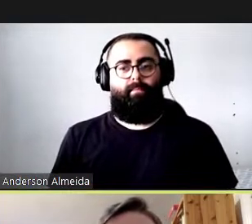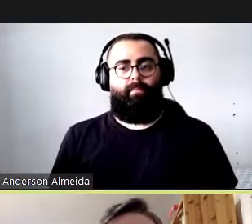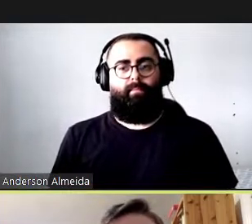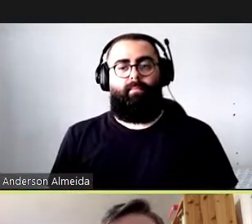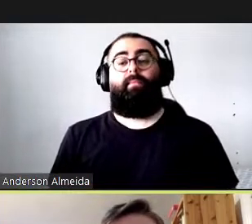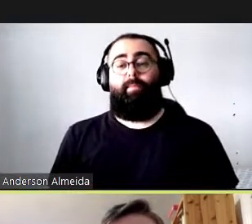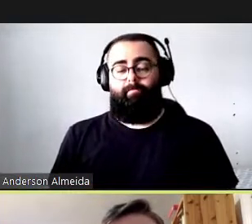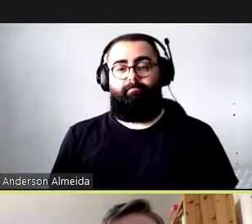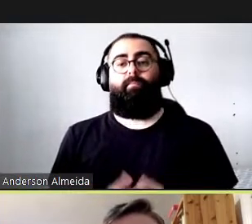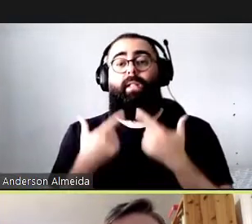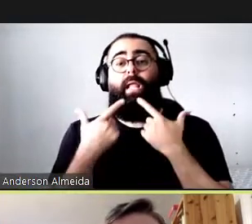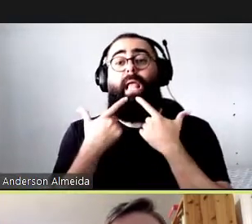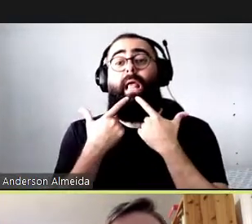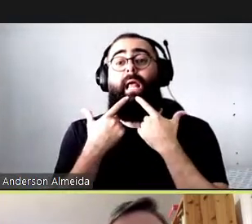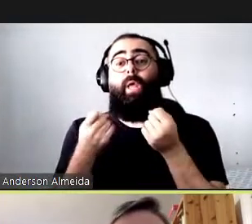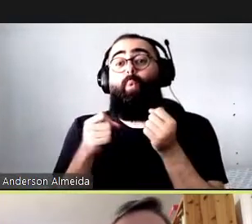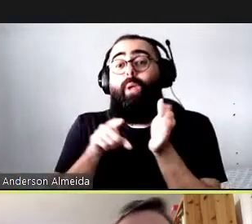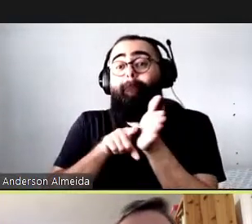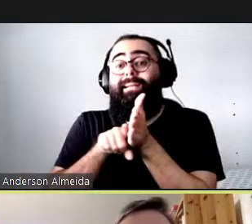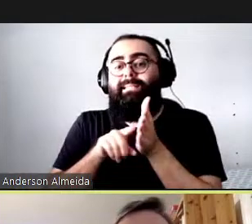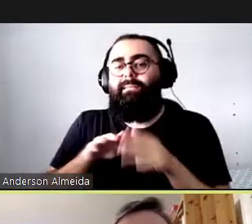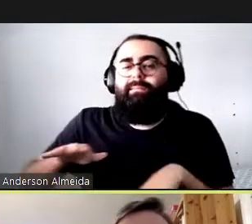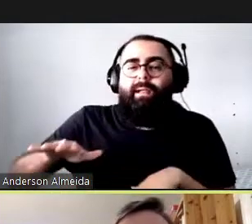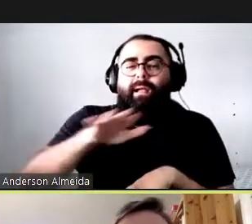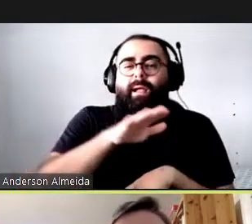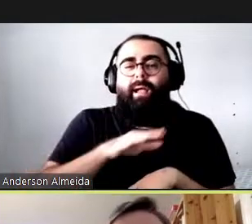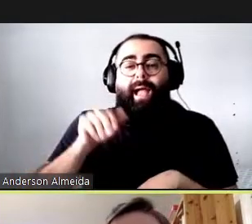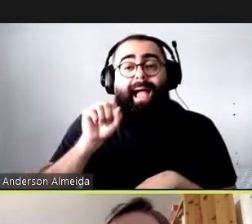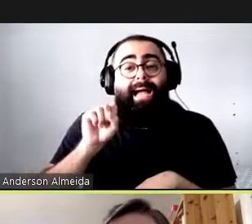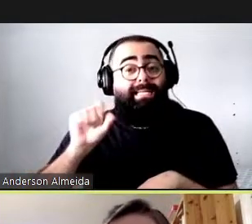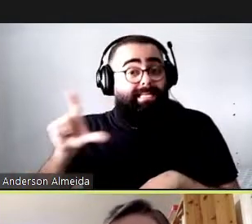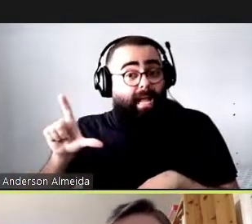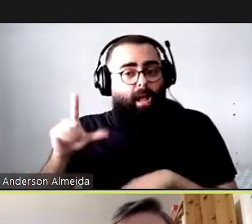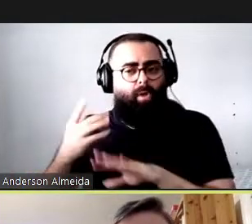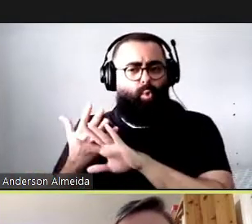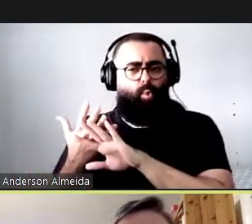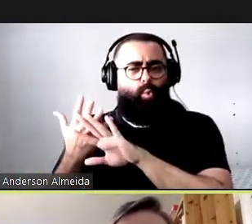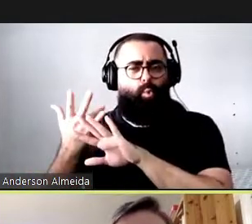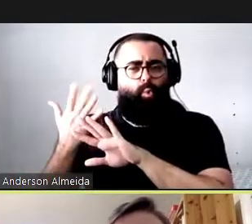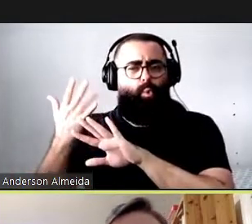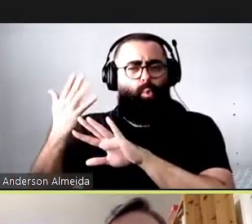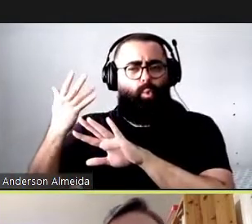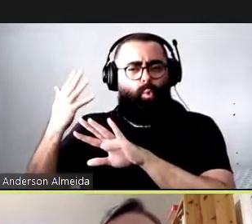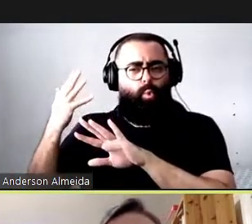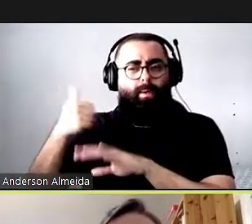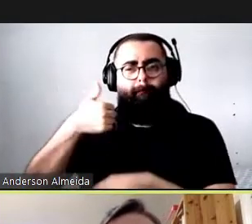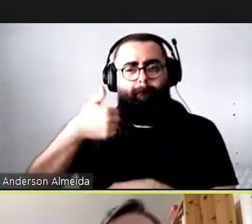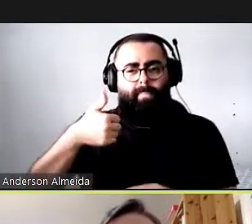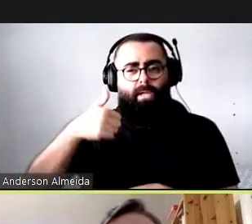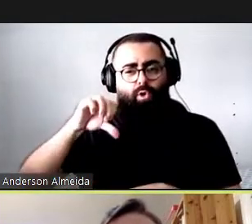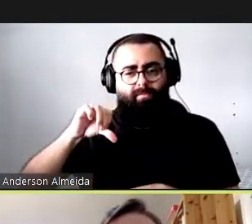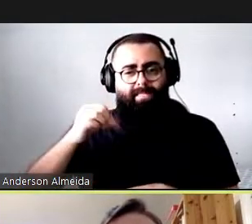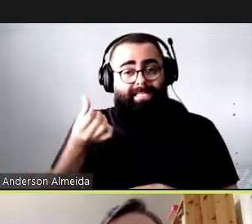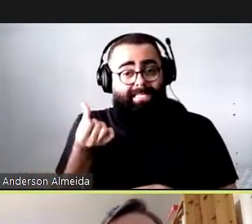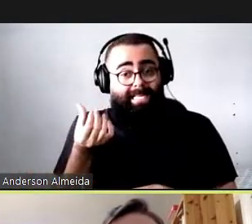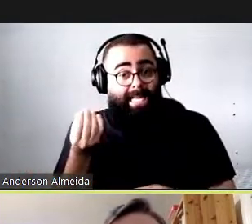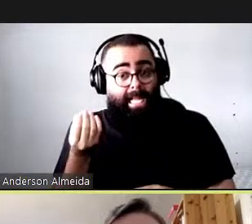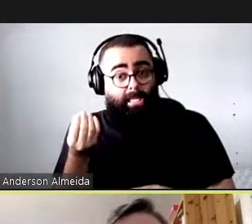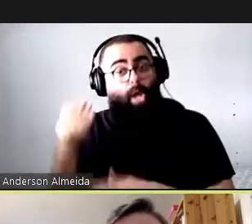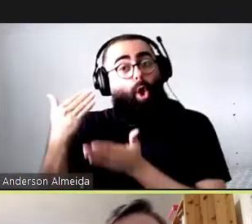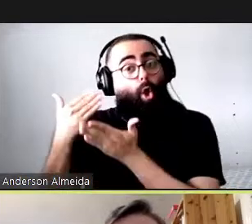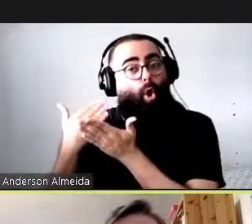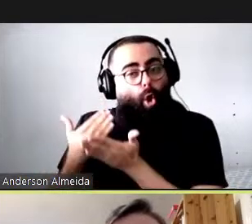Linguistic research on ASL goes back to about the early 1960s,